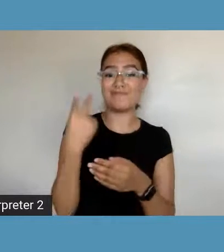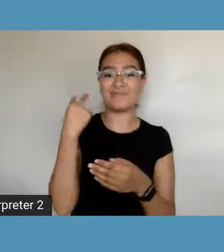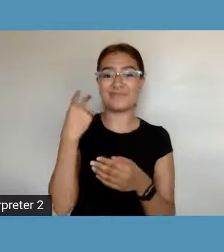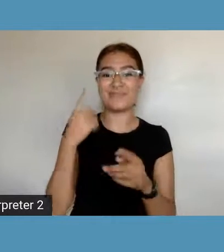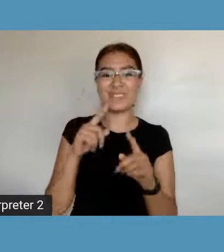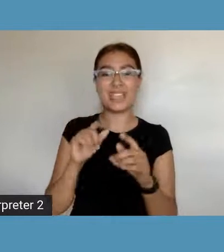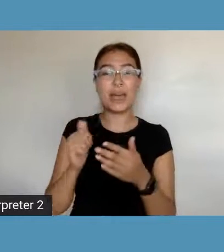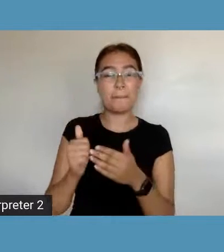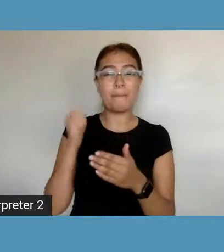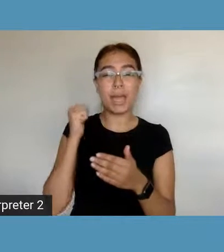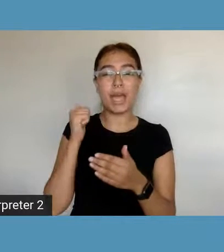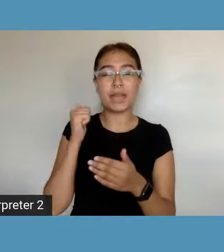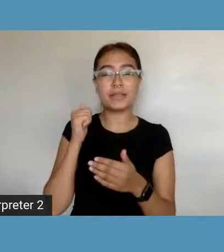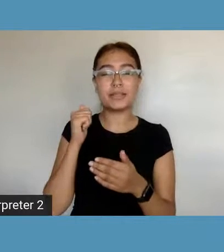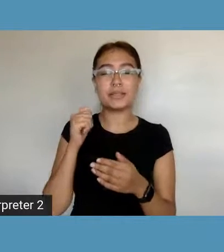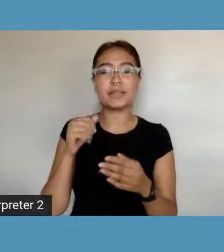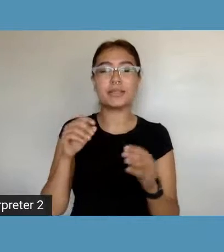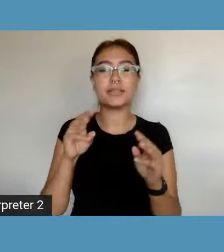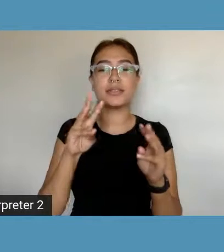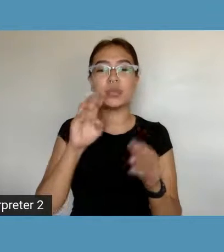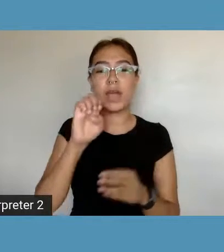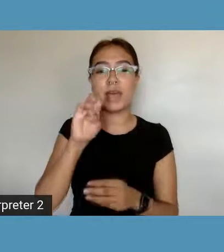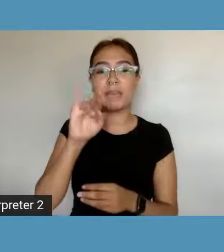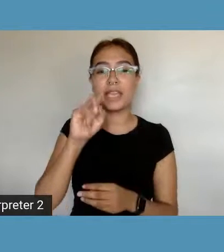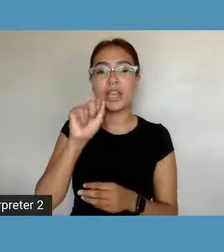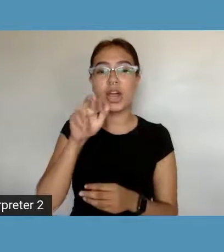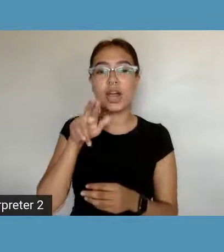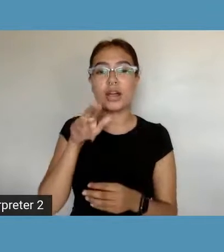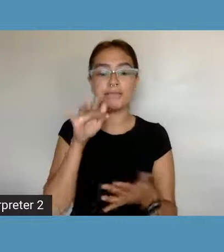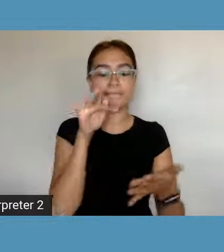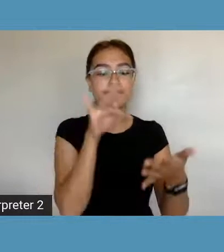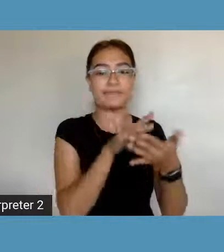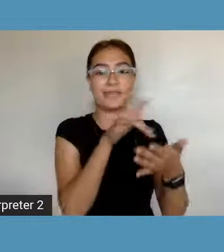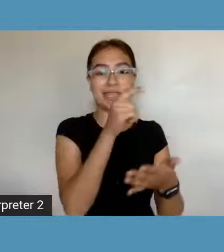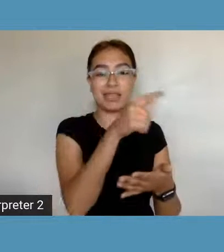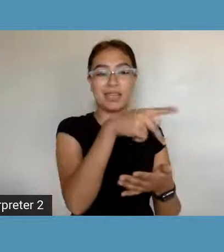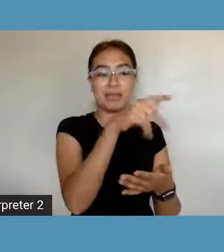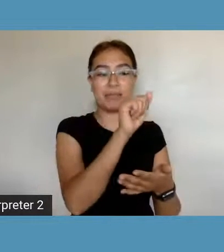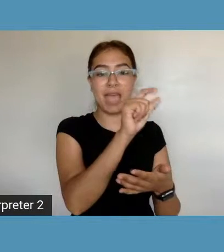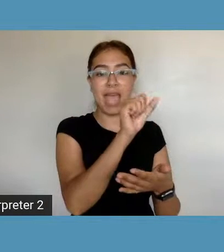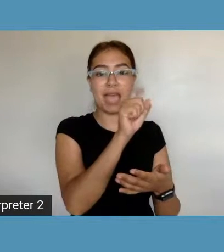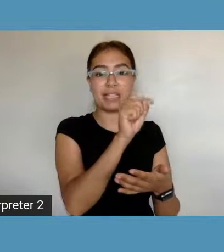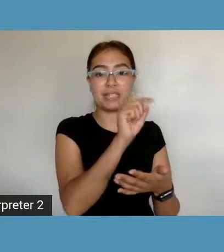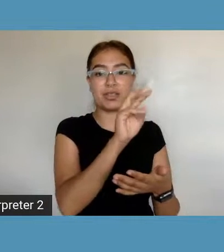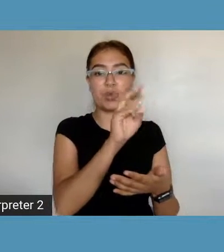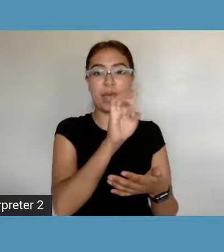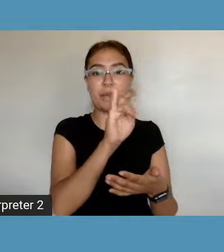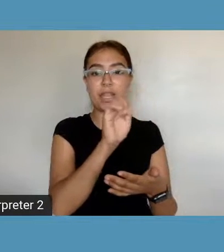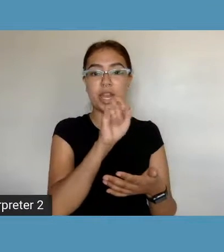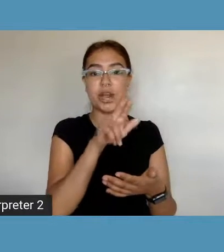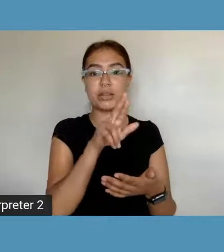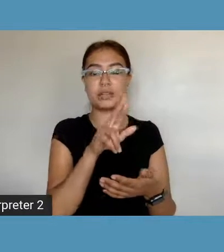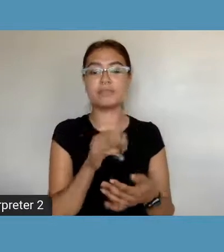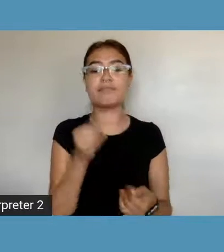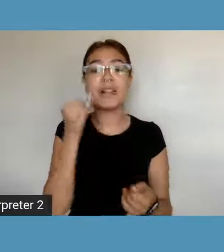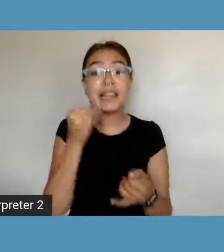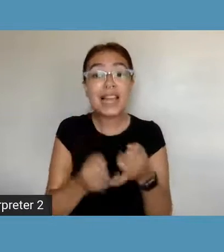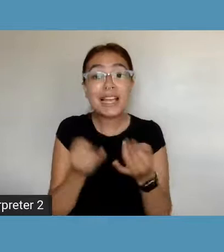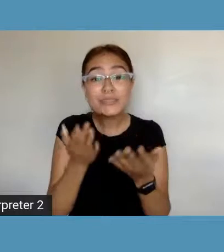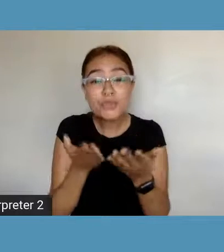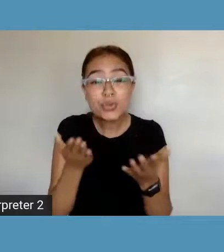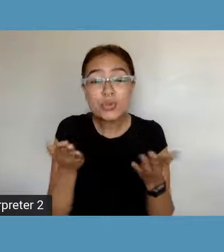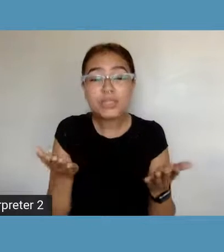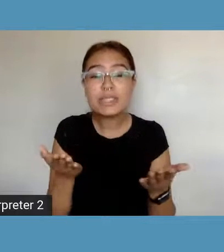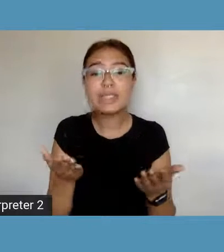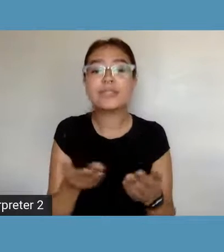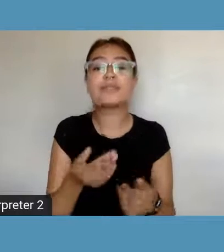our Learn tab, and then click on Past Webinars. So final housekeeping notes and reminders. Please